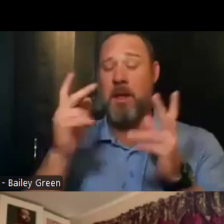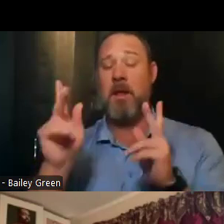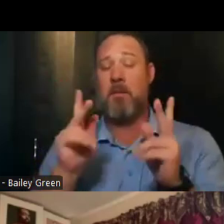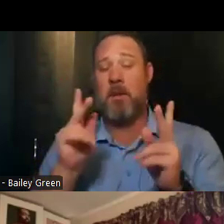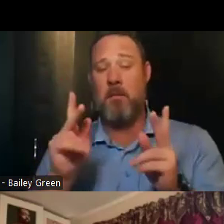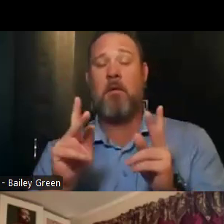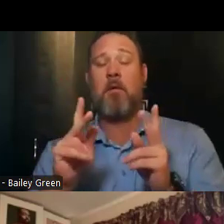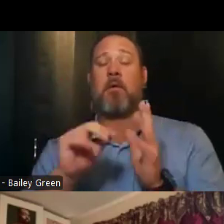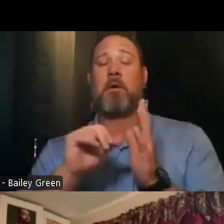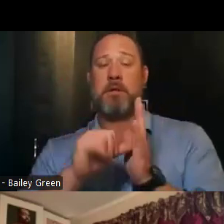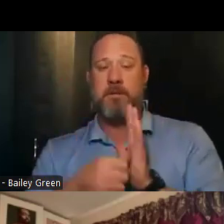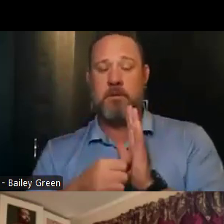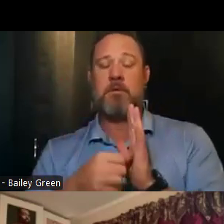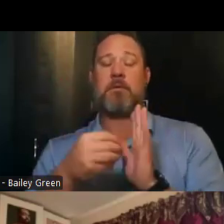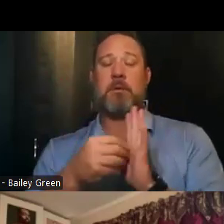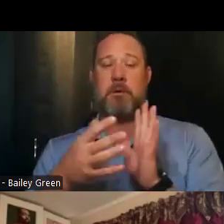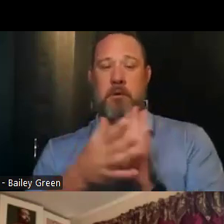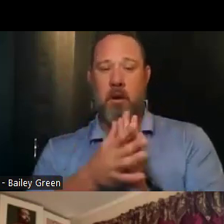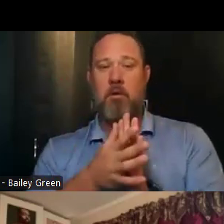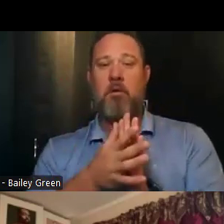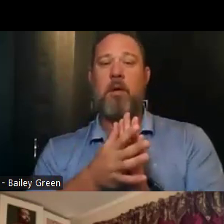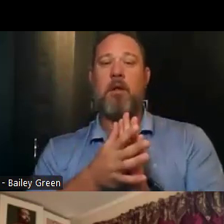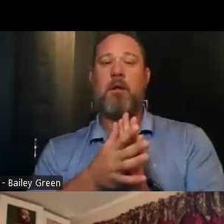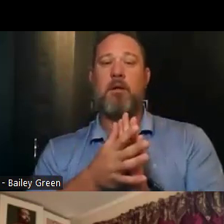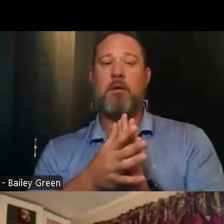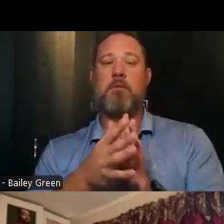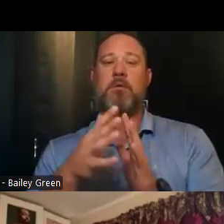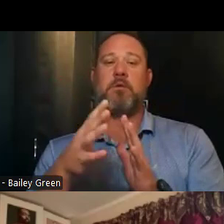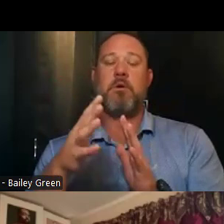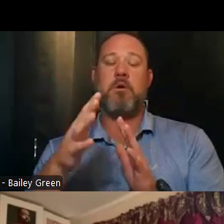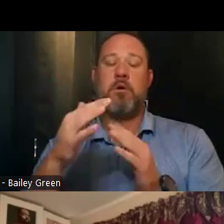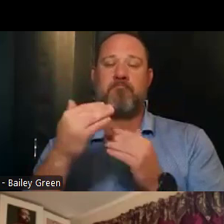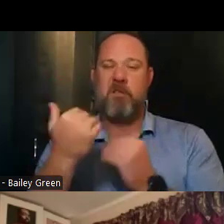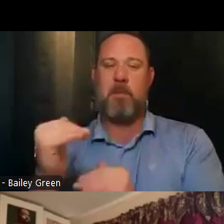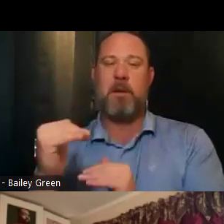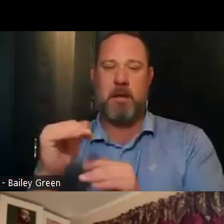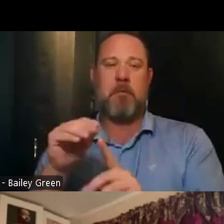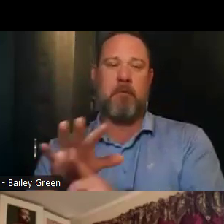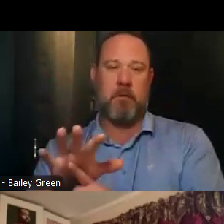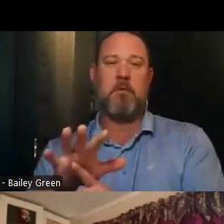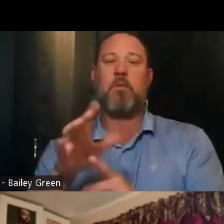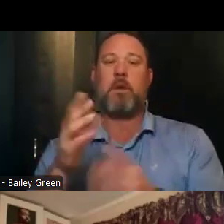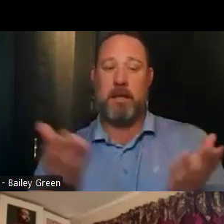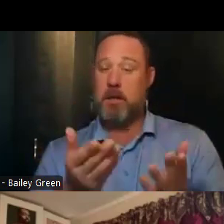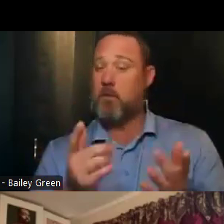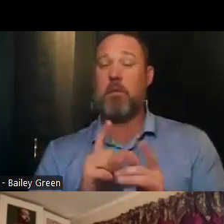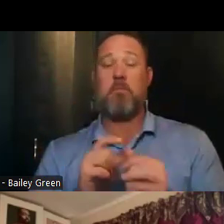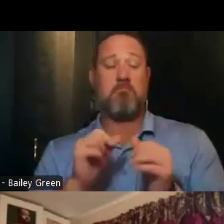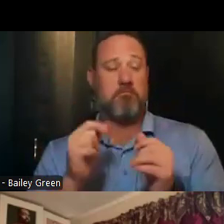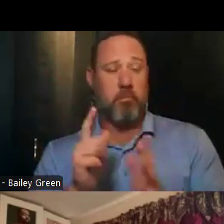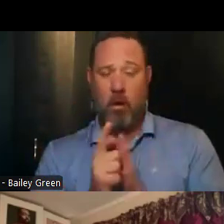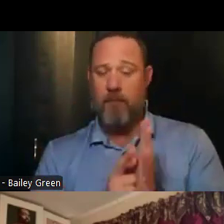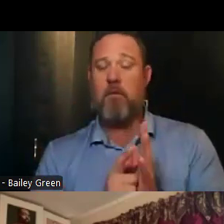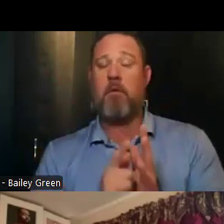very significant documented chilling effect. People who were here with lawful permanent residency, people who were here